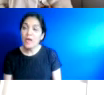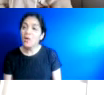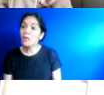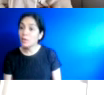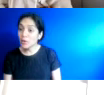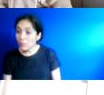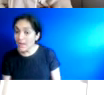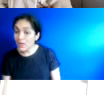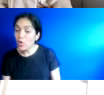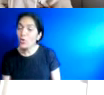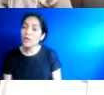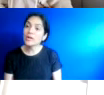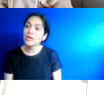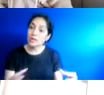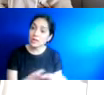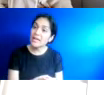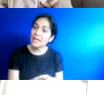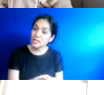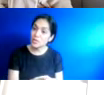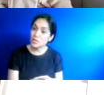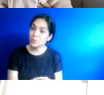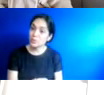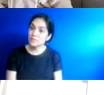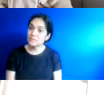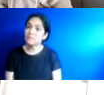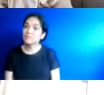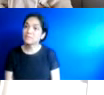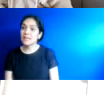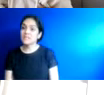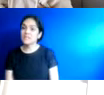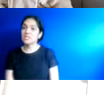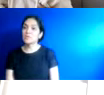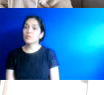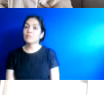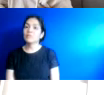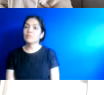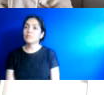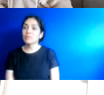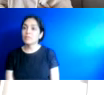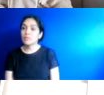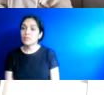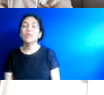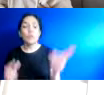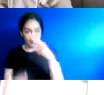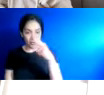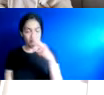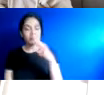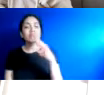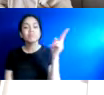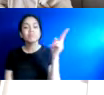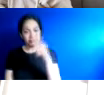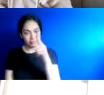to rebuttal back or get into your groups and discuss more? Rebuttal.